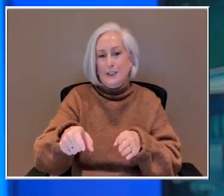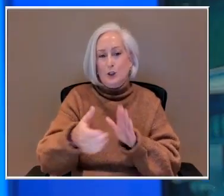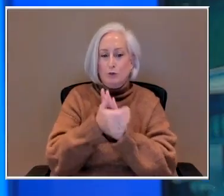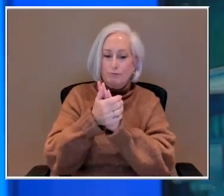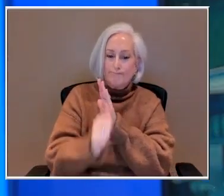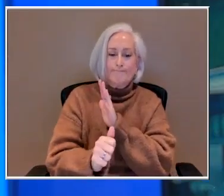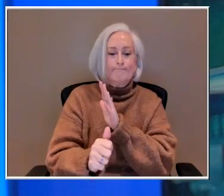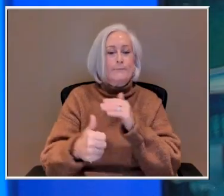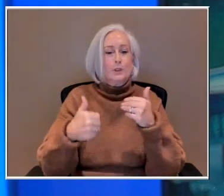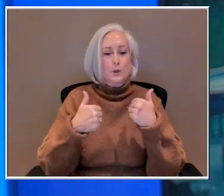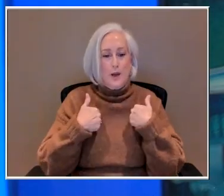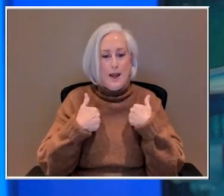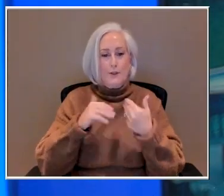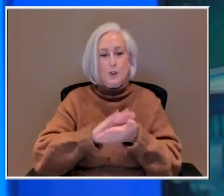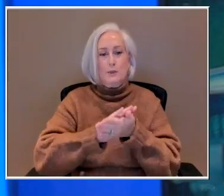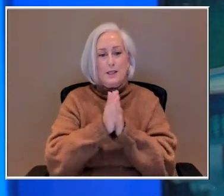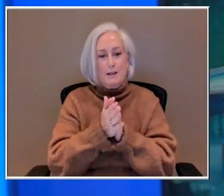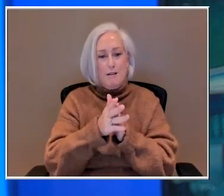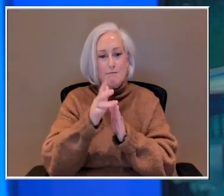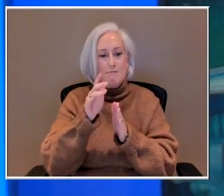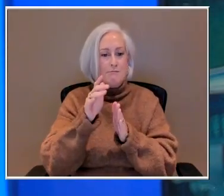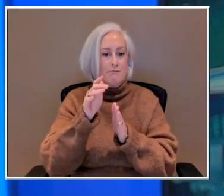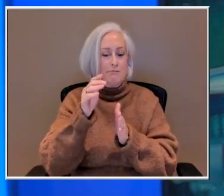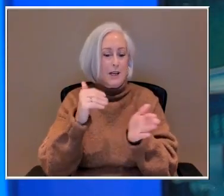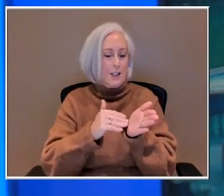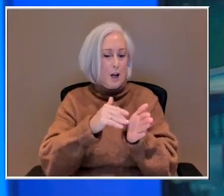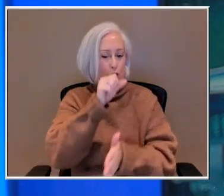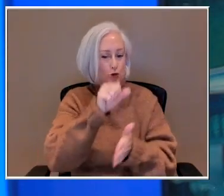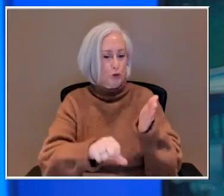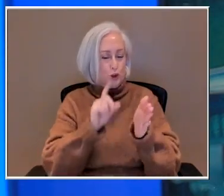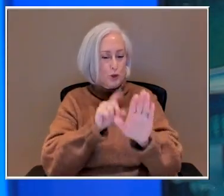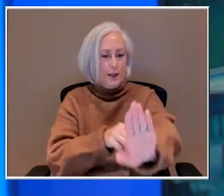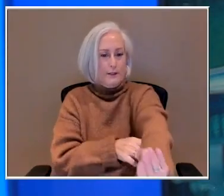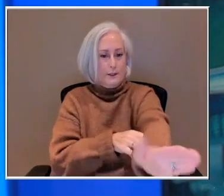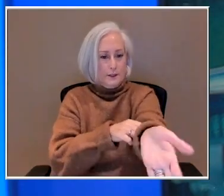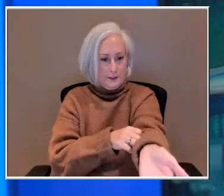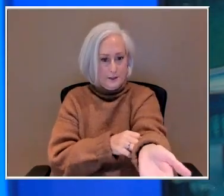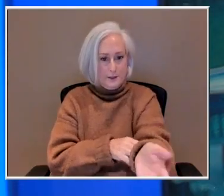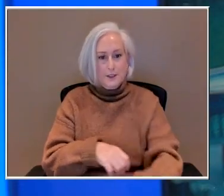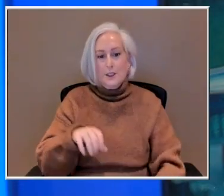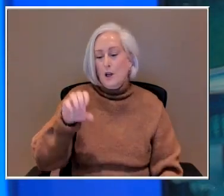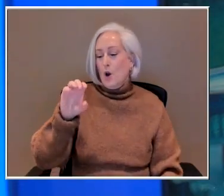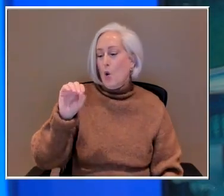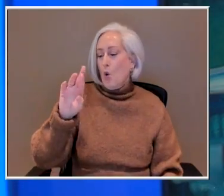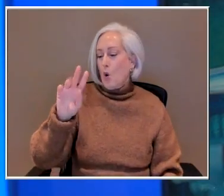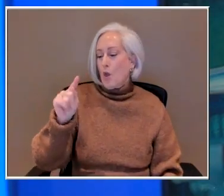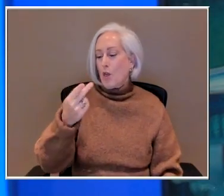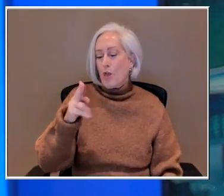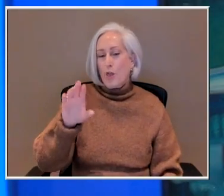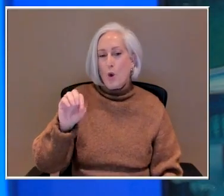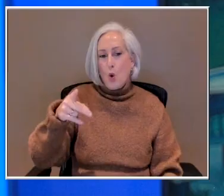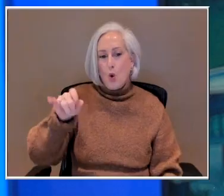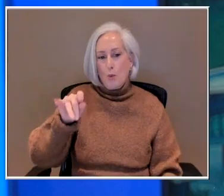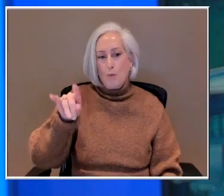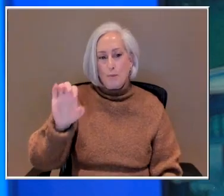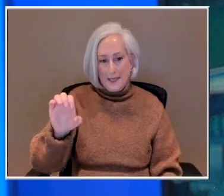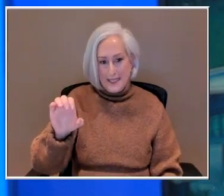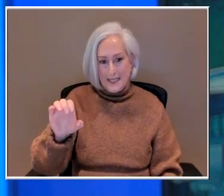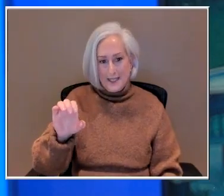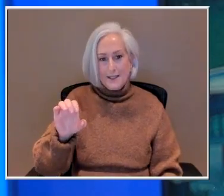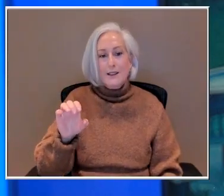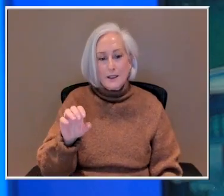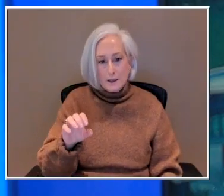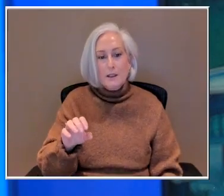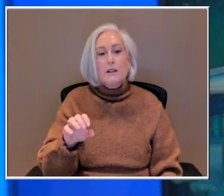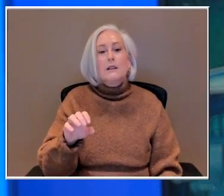Orthopedic oncology is a very, very subspecialized field. There are not a lot of us in the country, and not a lot